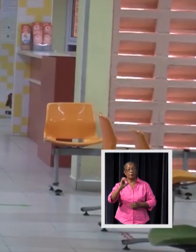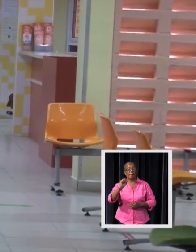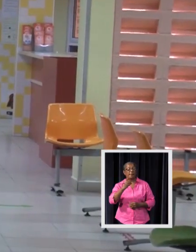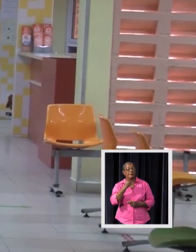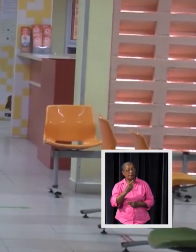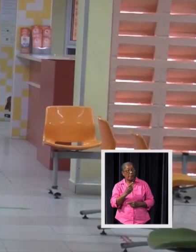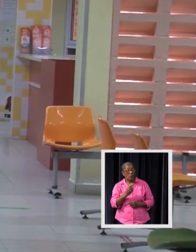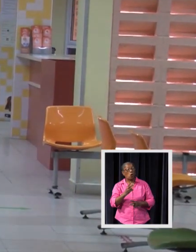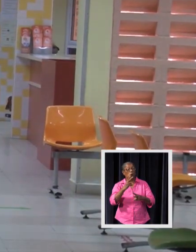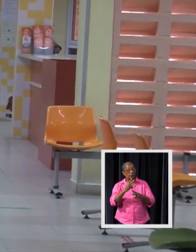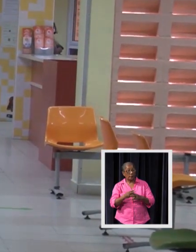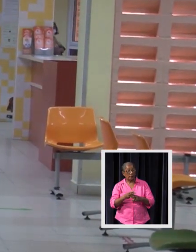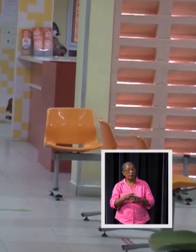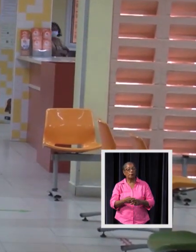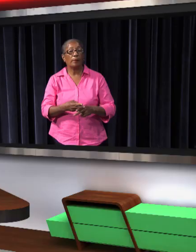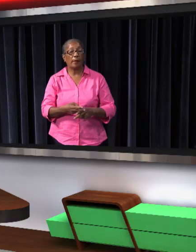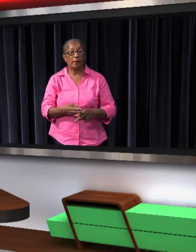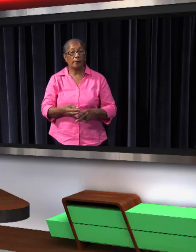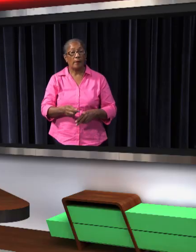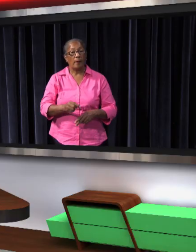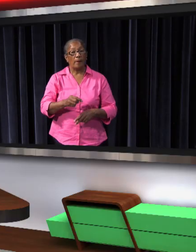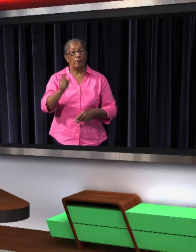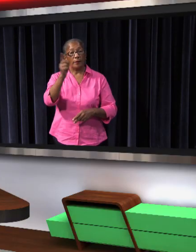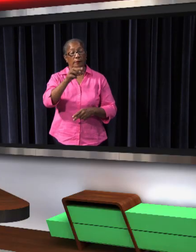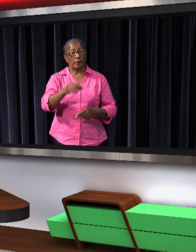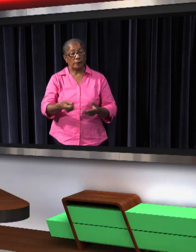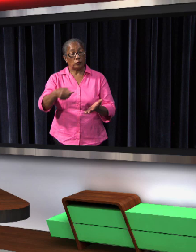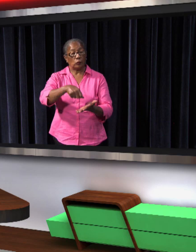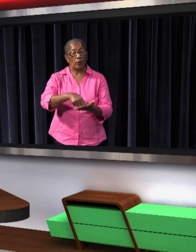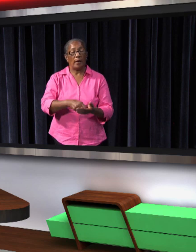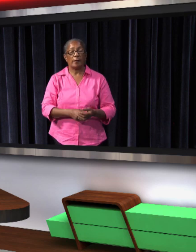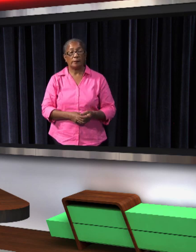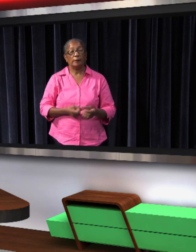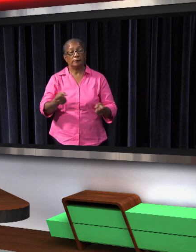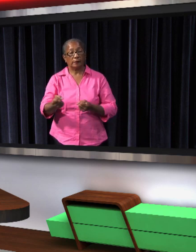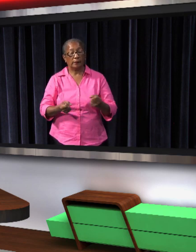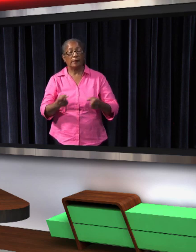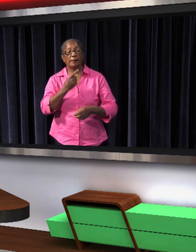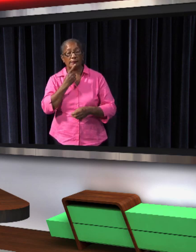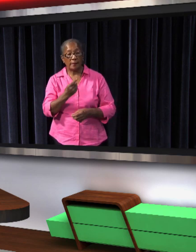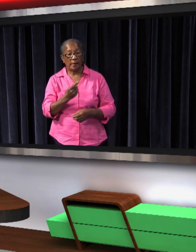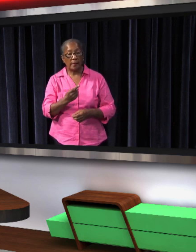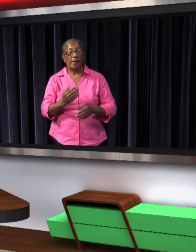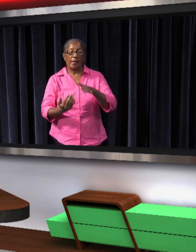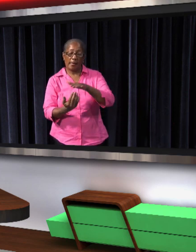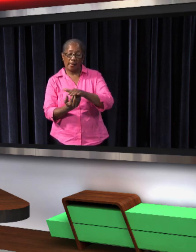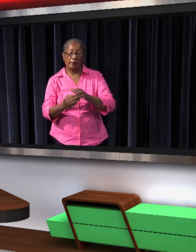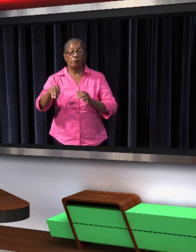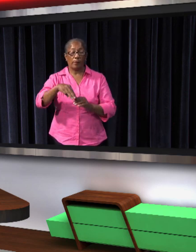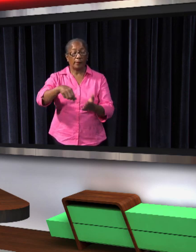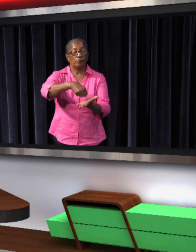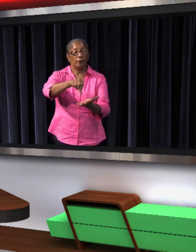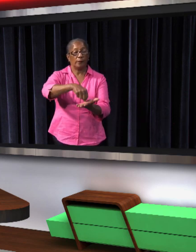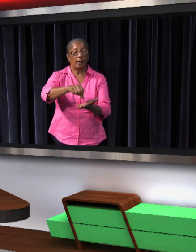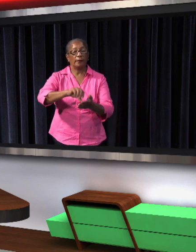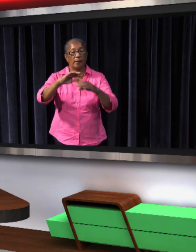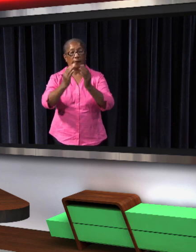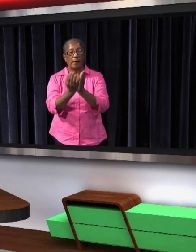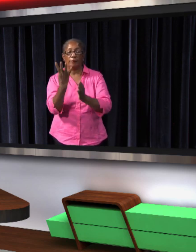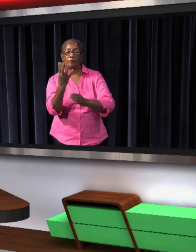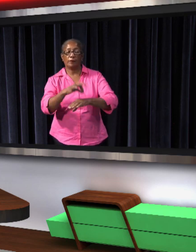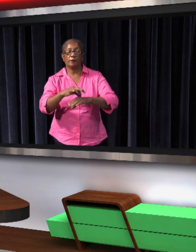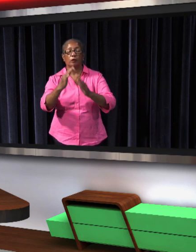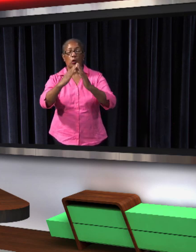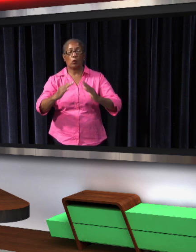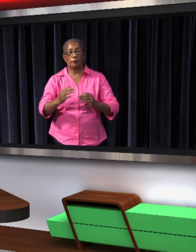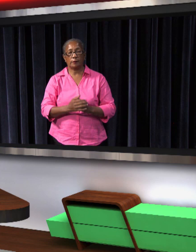takes this performance allowance into account. The government has pledged that it will be paid out to all four hospitals